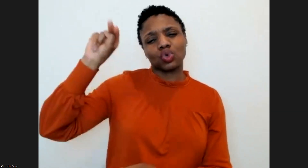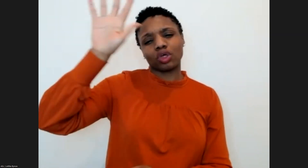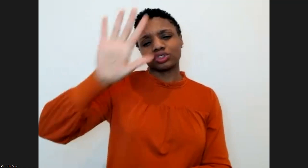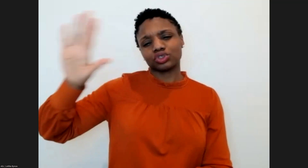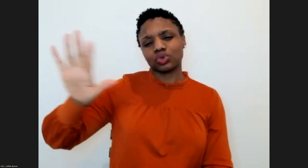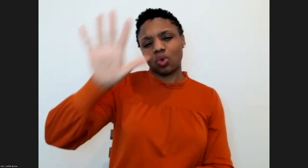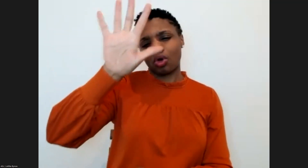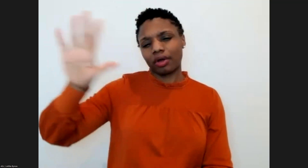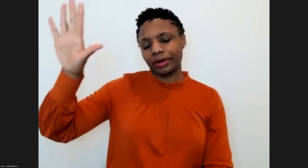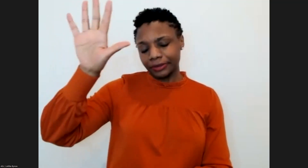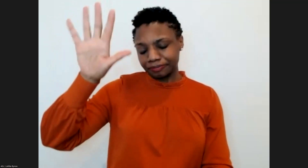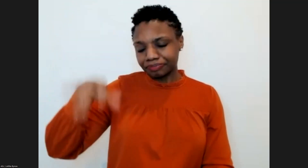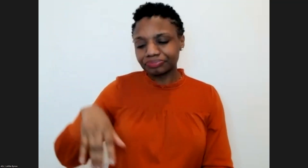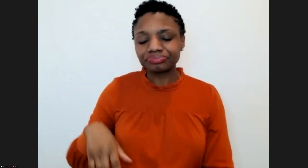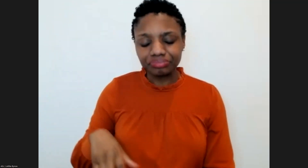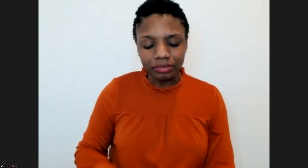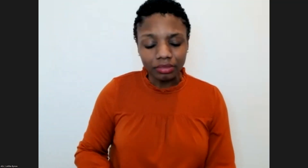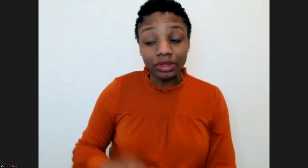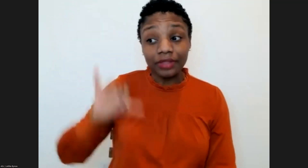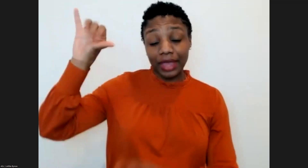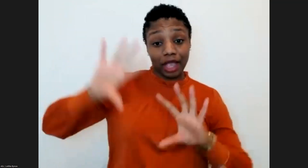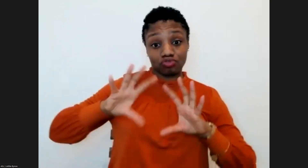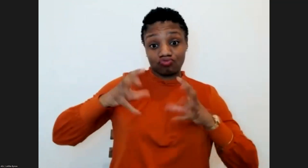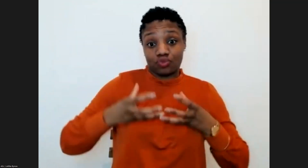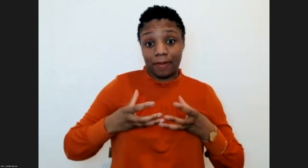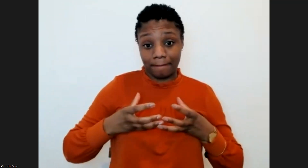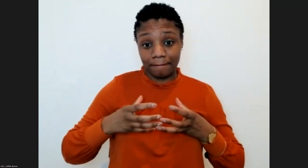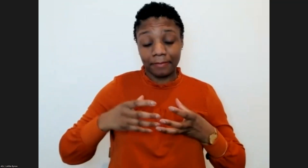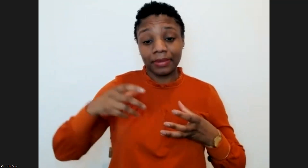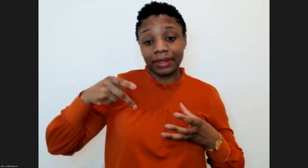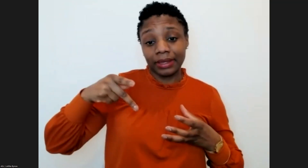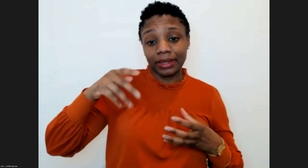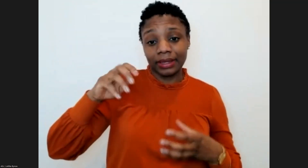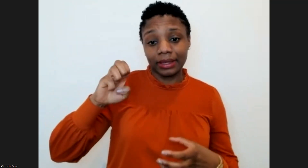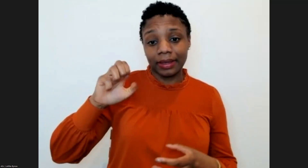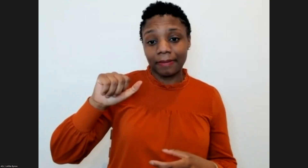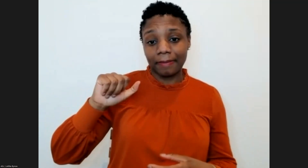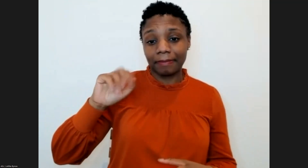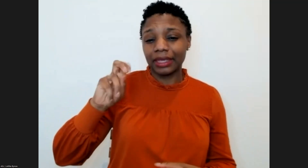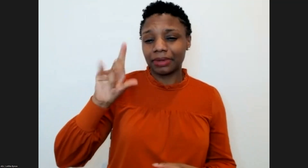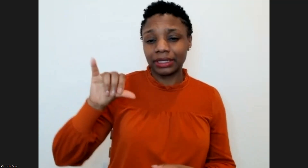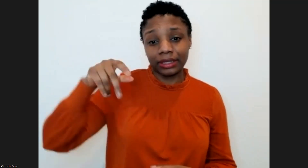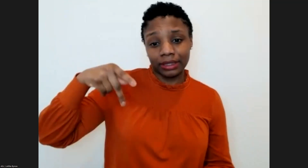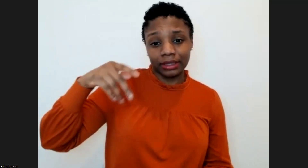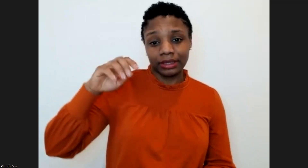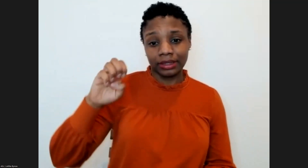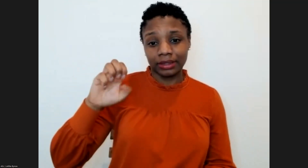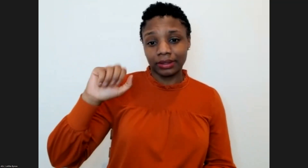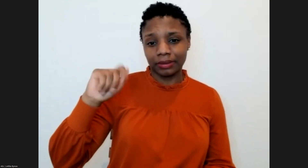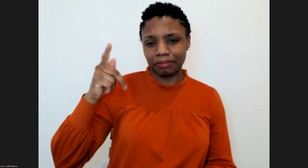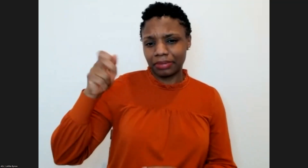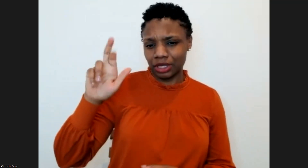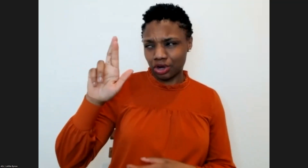Breathe Clean North Shore was our group, and the Peabody Peaker, which had been in the works for